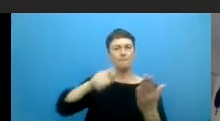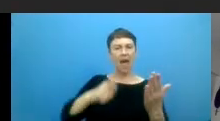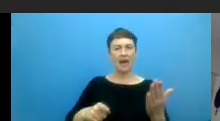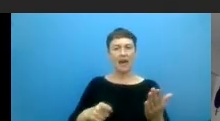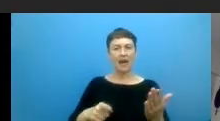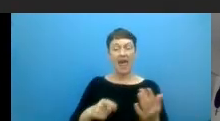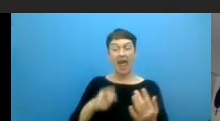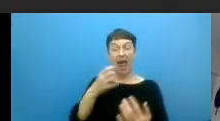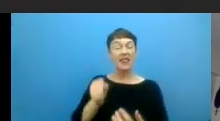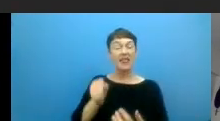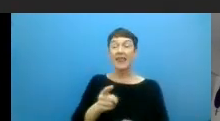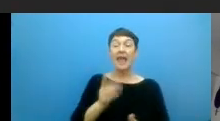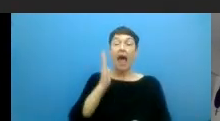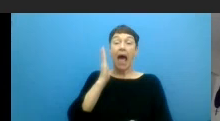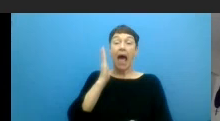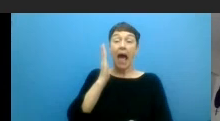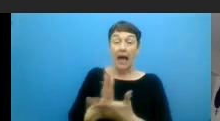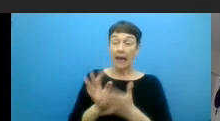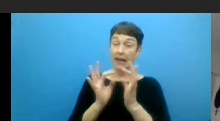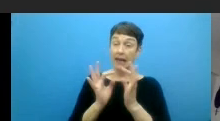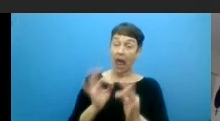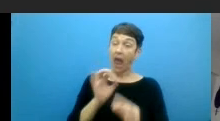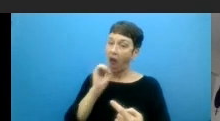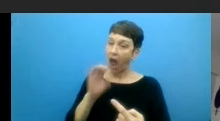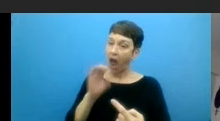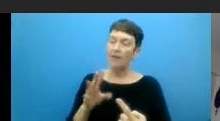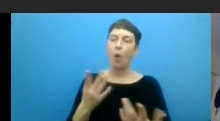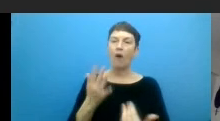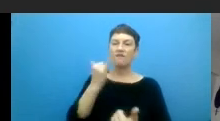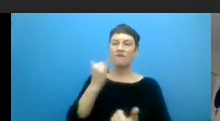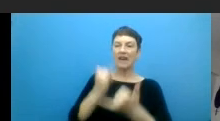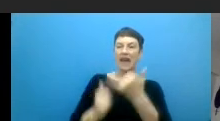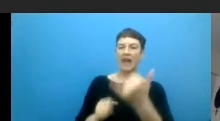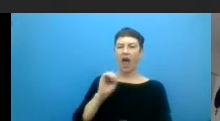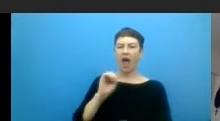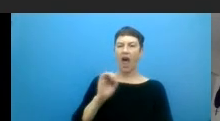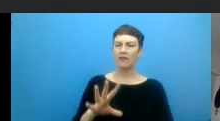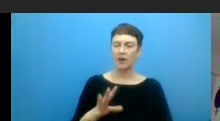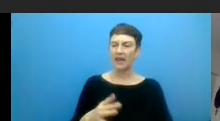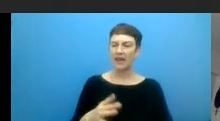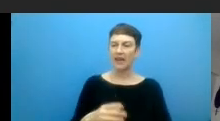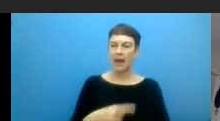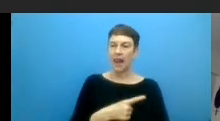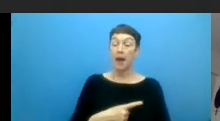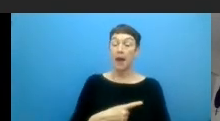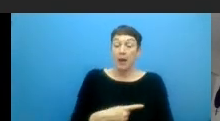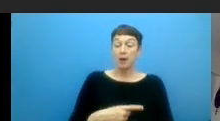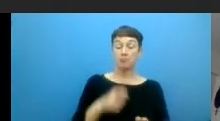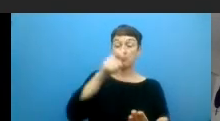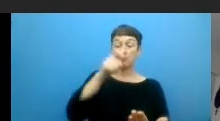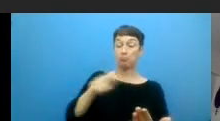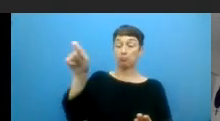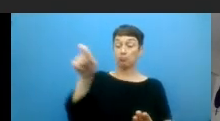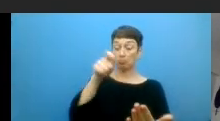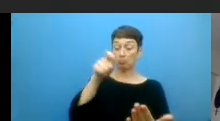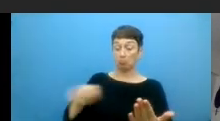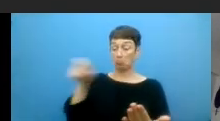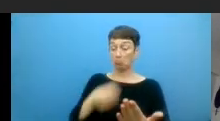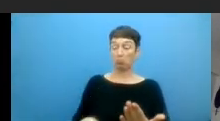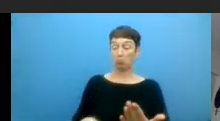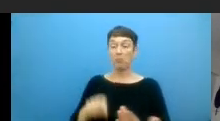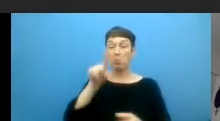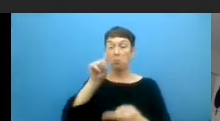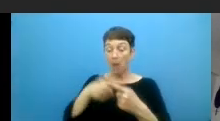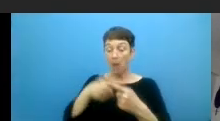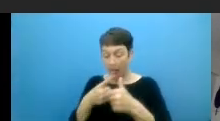is this perception, oh, there's a tick here and a tick there, and then I get 56%.